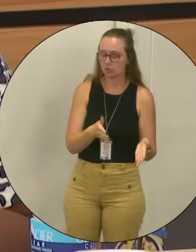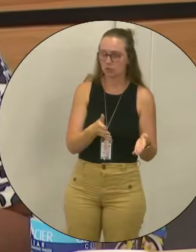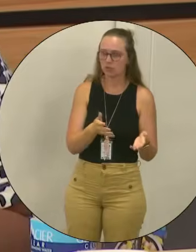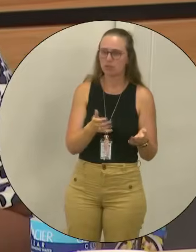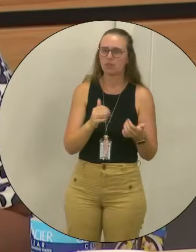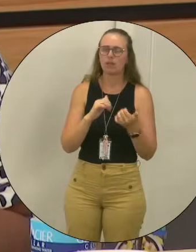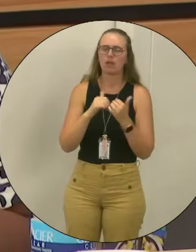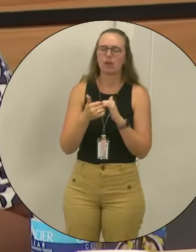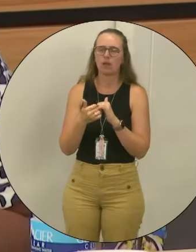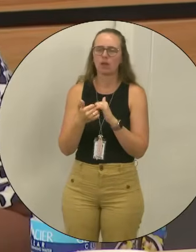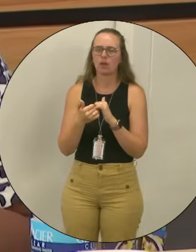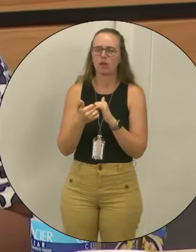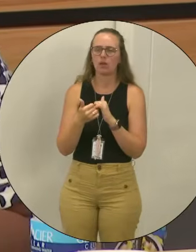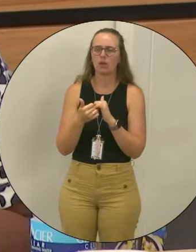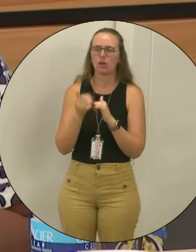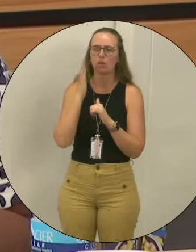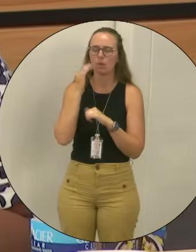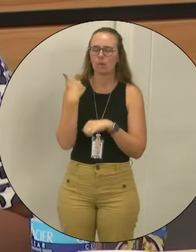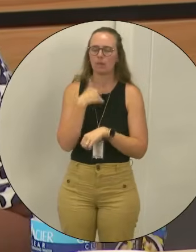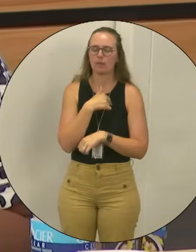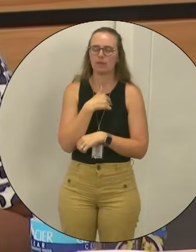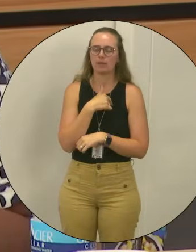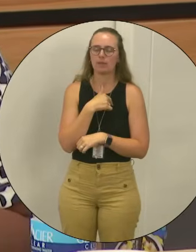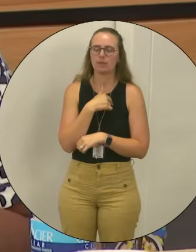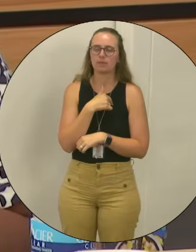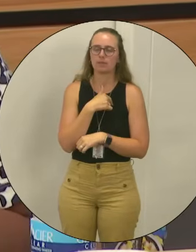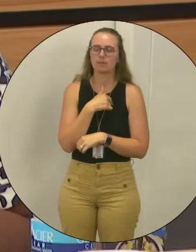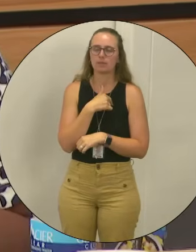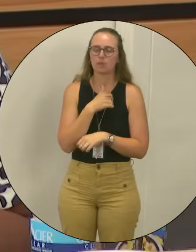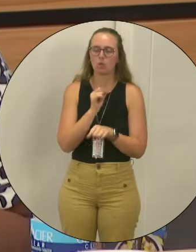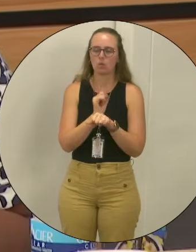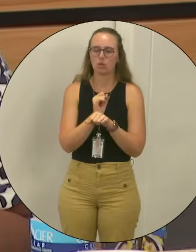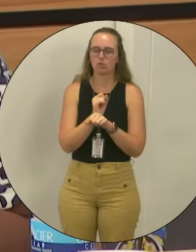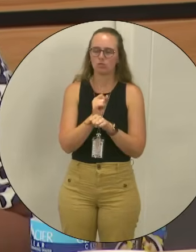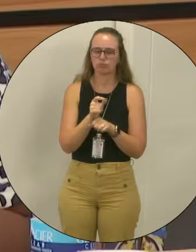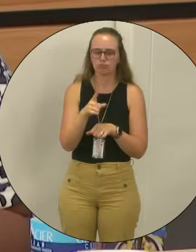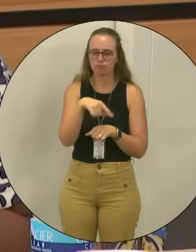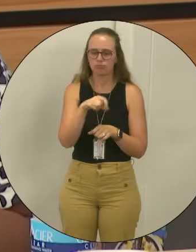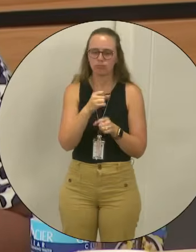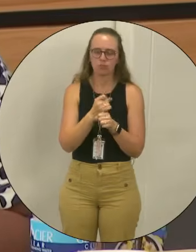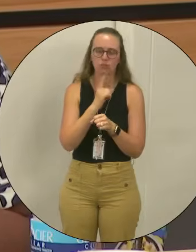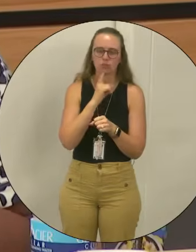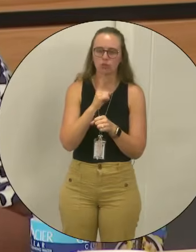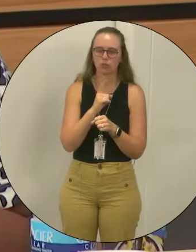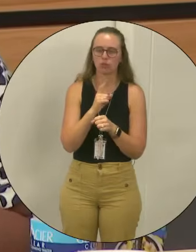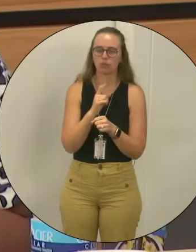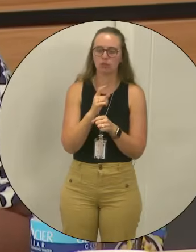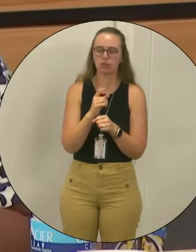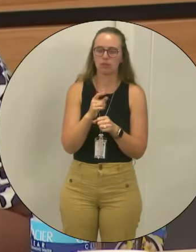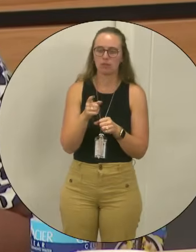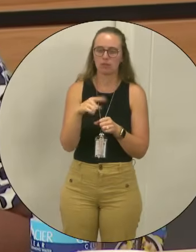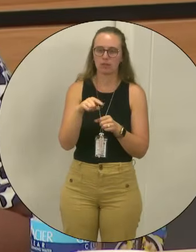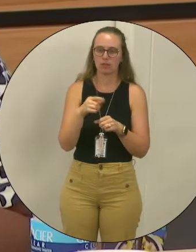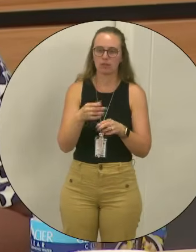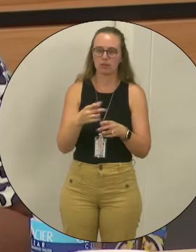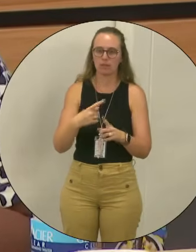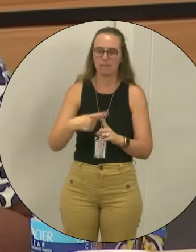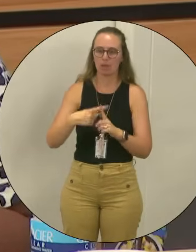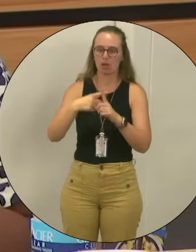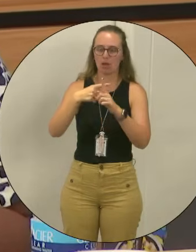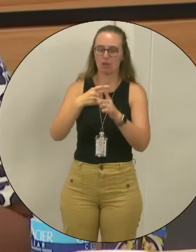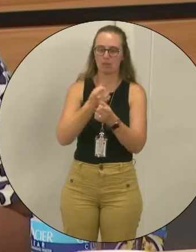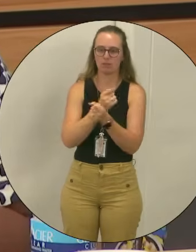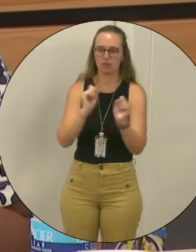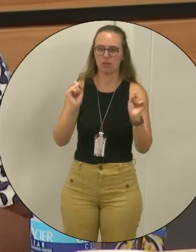How will we work to ensure that we keep those gains and that safety for